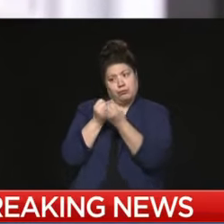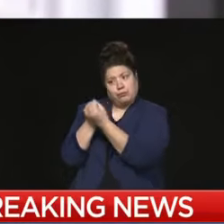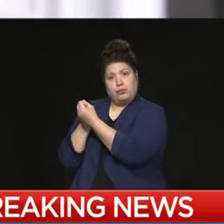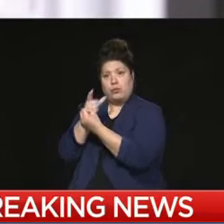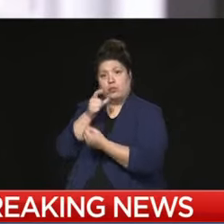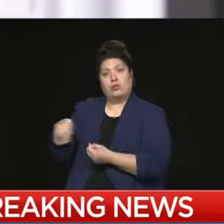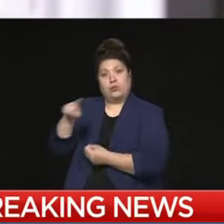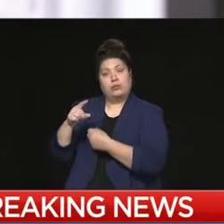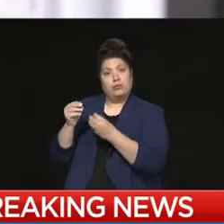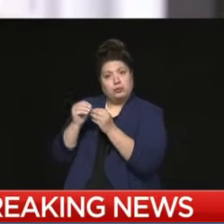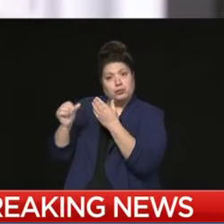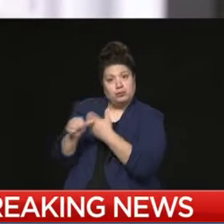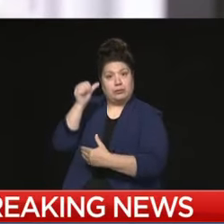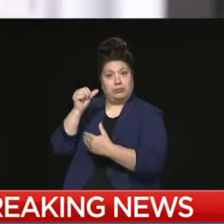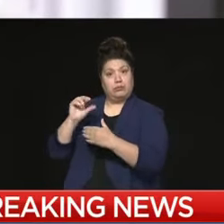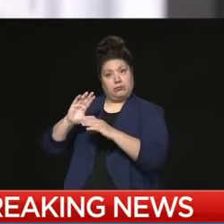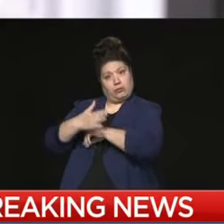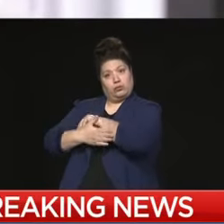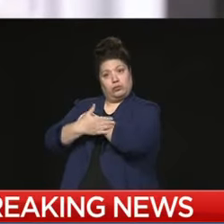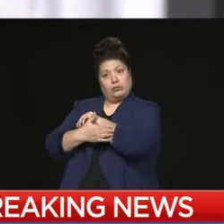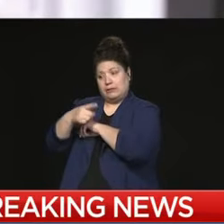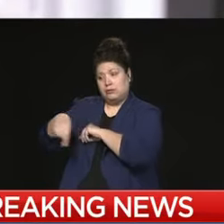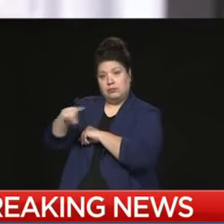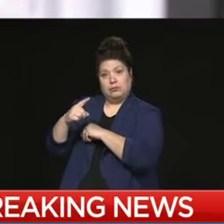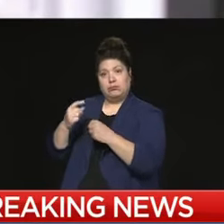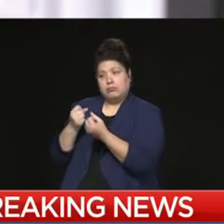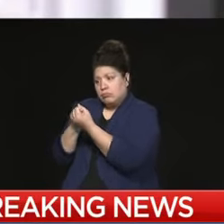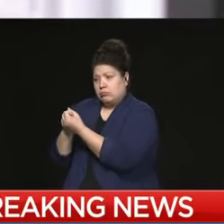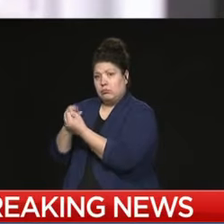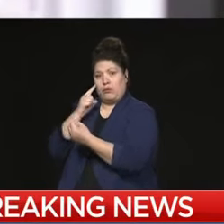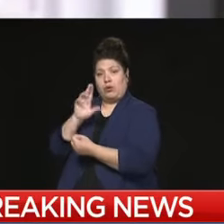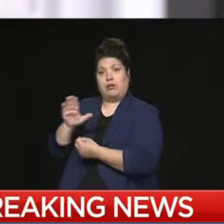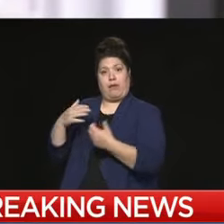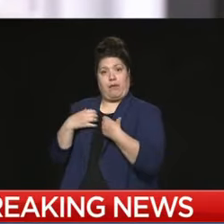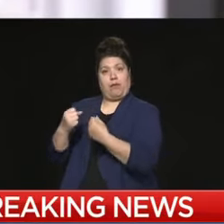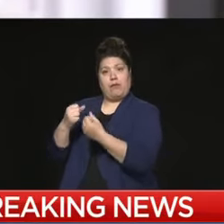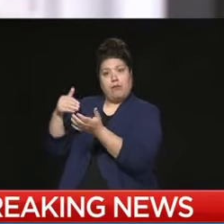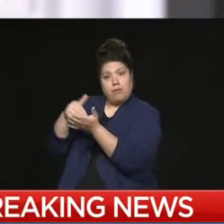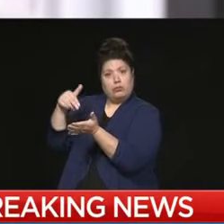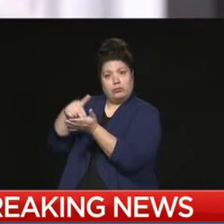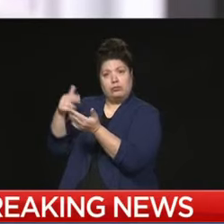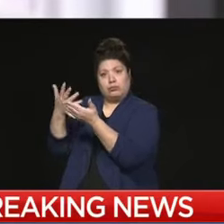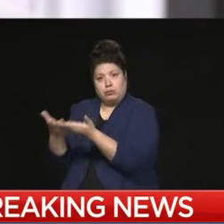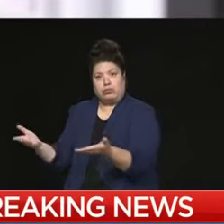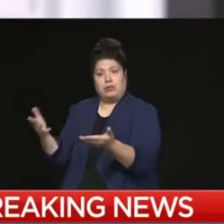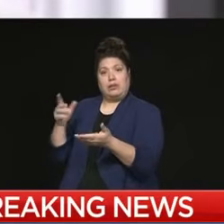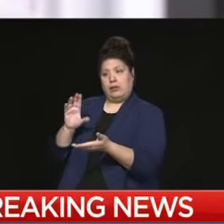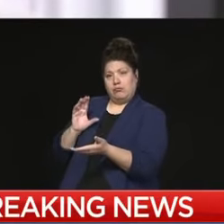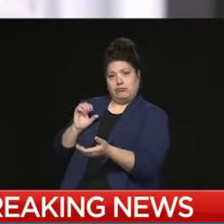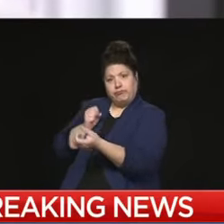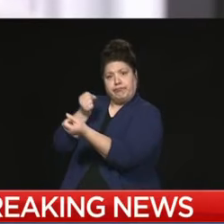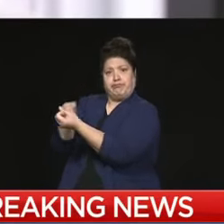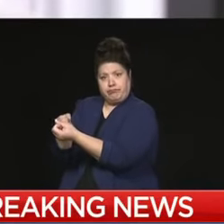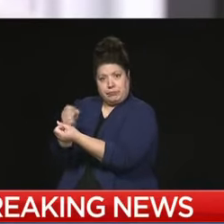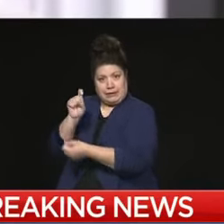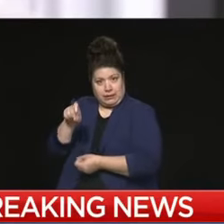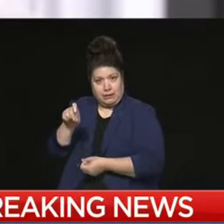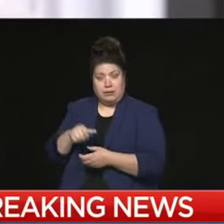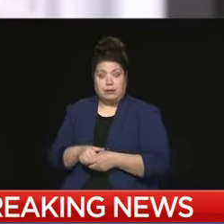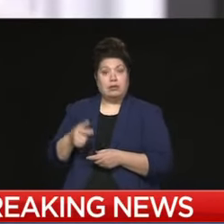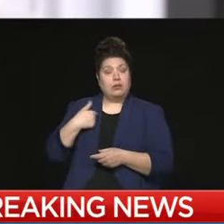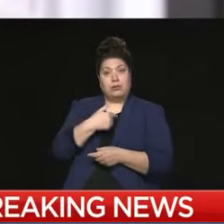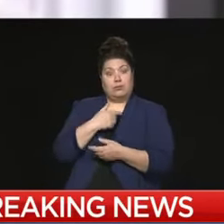this virus by providing more support for their healthcare systems, debt relief, and other forms of assistance. We will keep